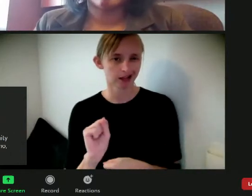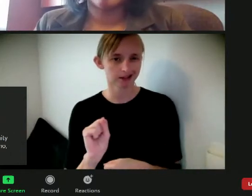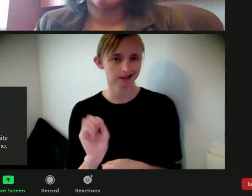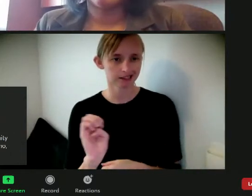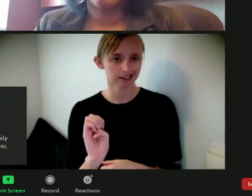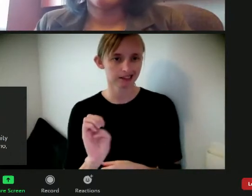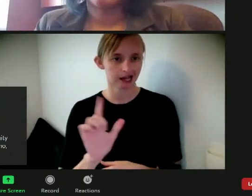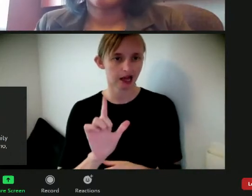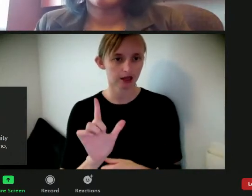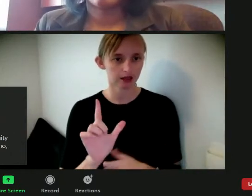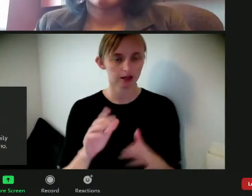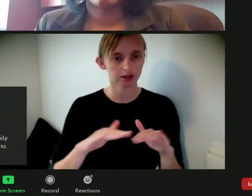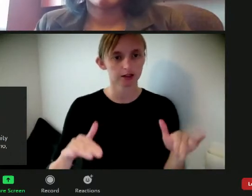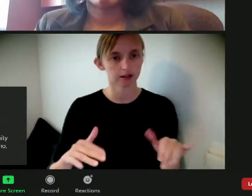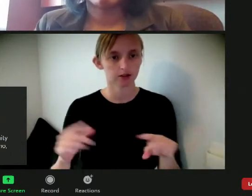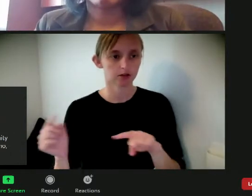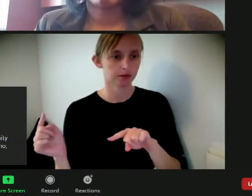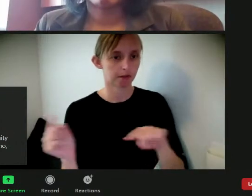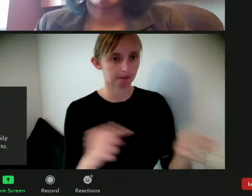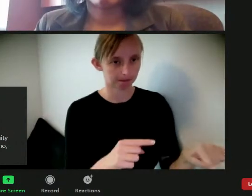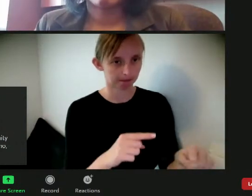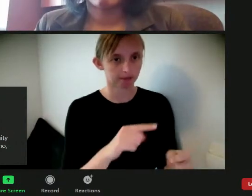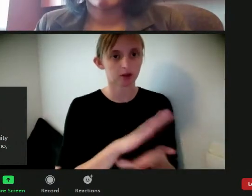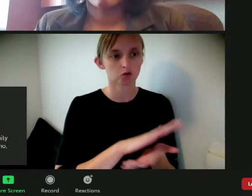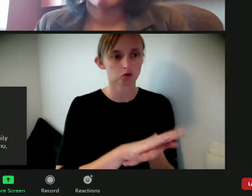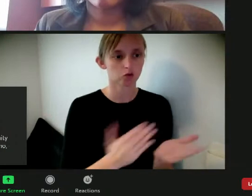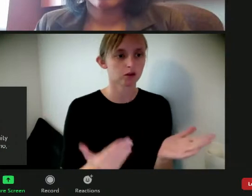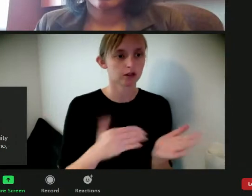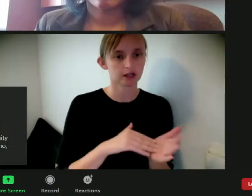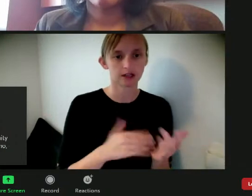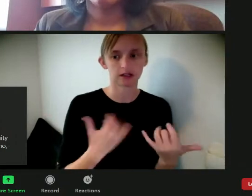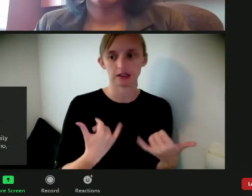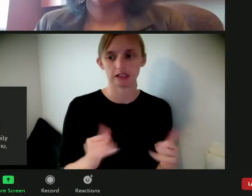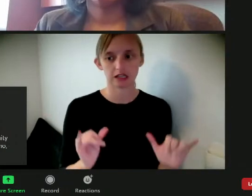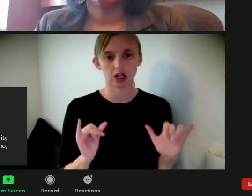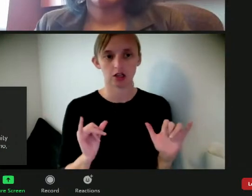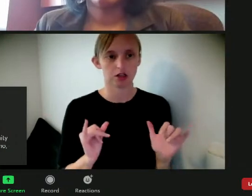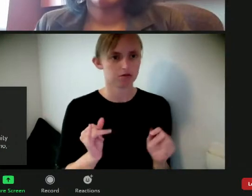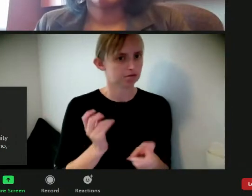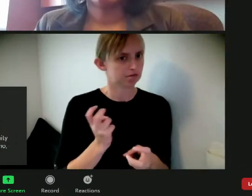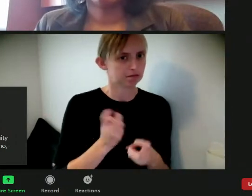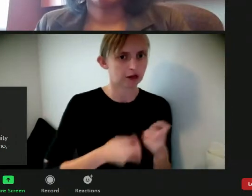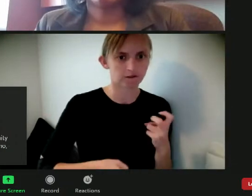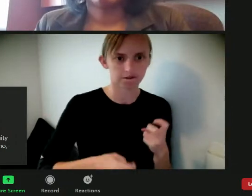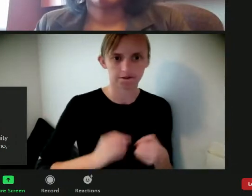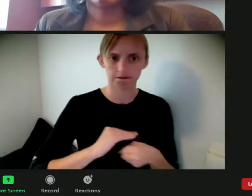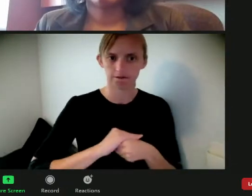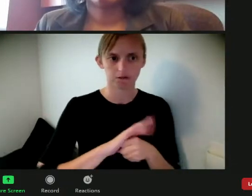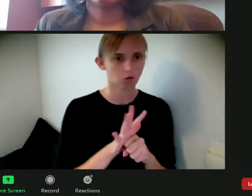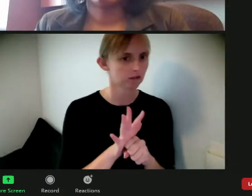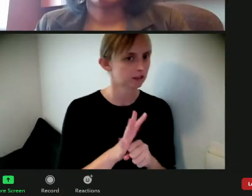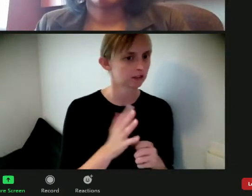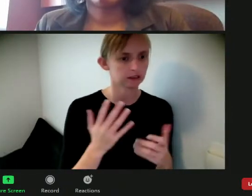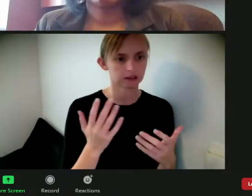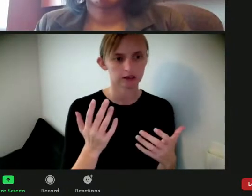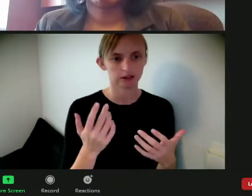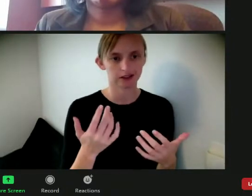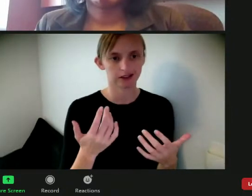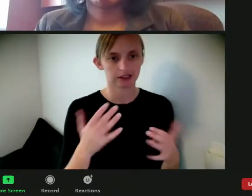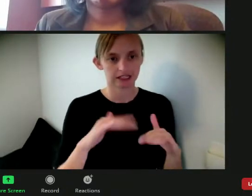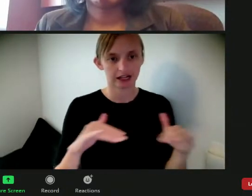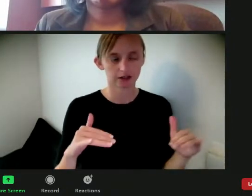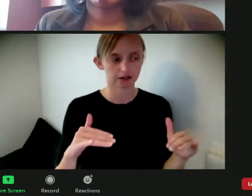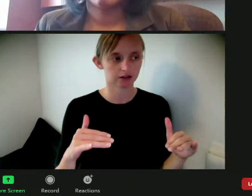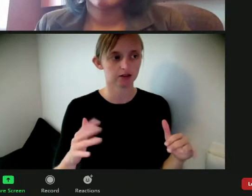going back in just such a, it's still in this like really difficult time, and readjusting to